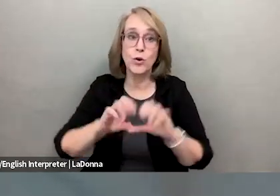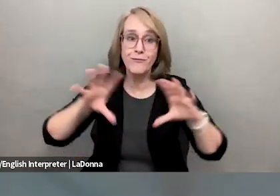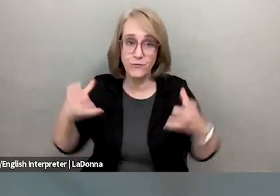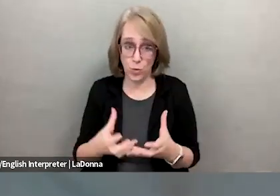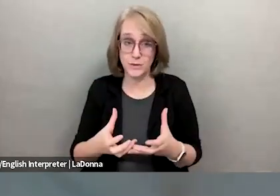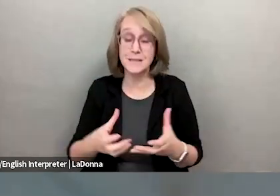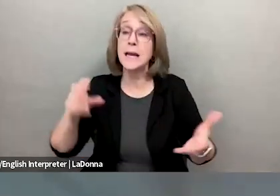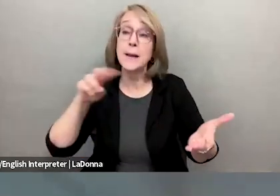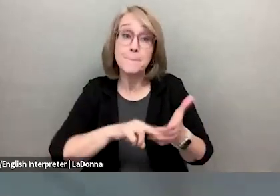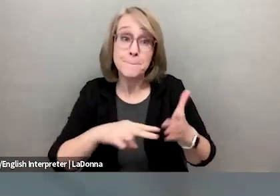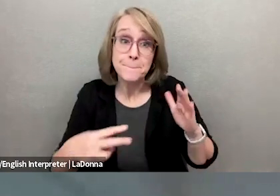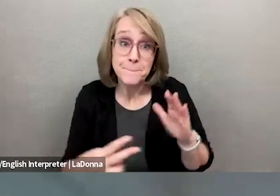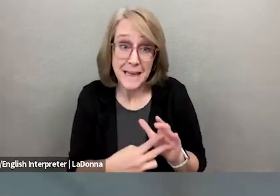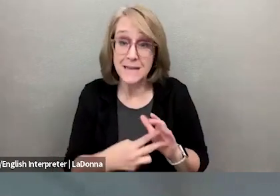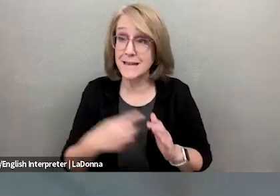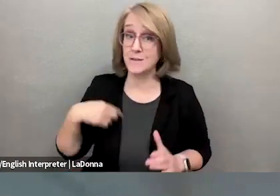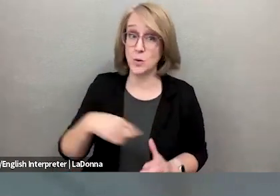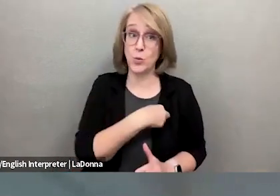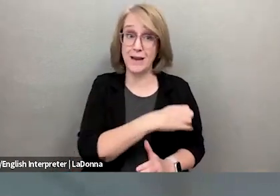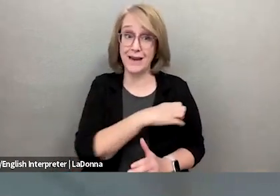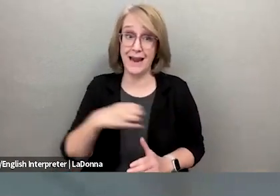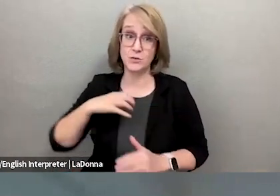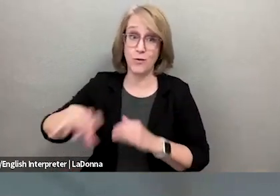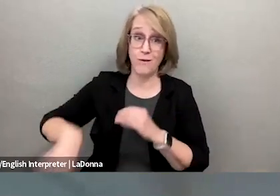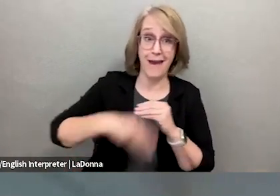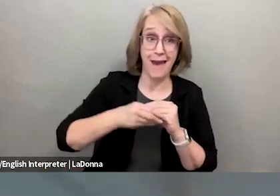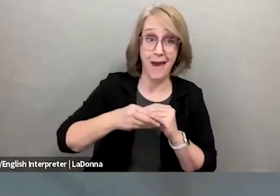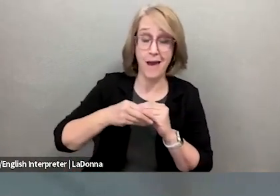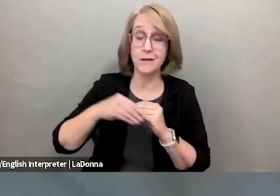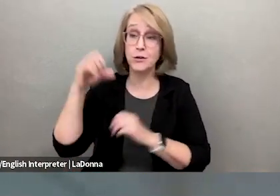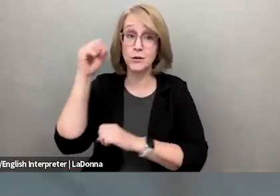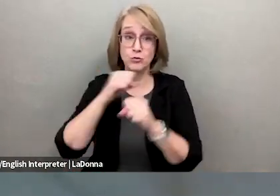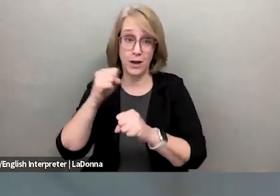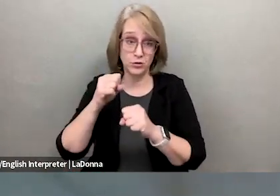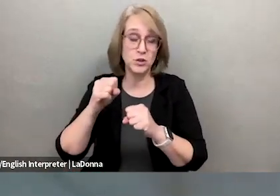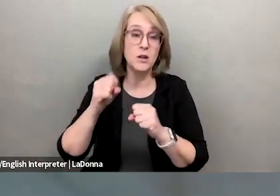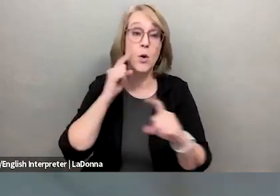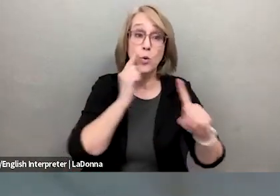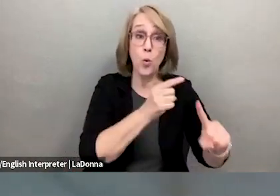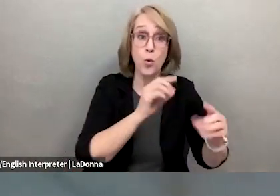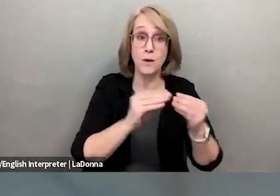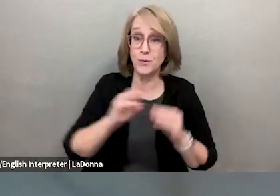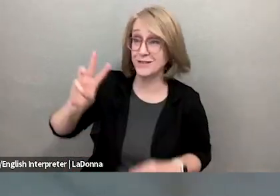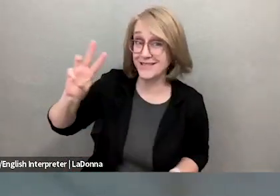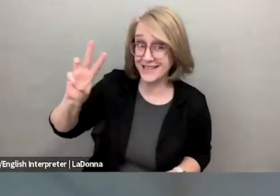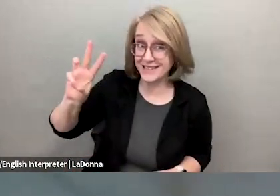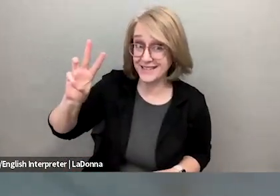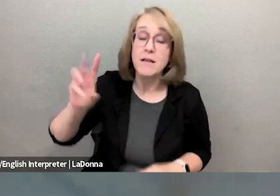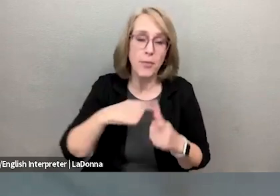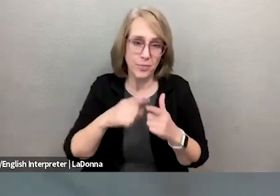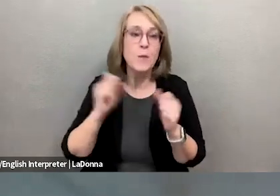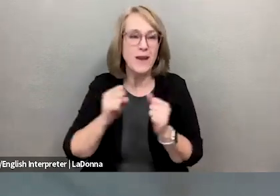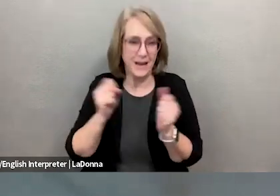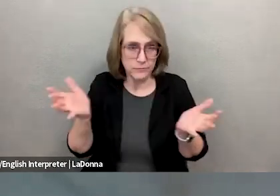consider adding a new Goal 6 to the national strategy, we can leverage and help move forward that